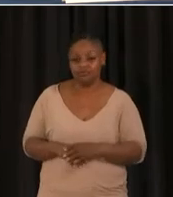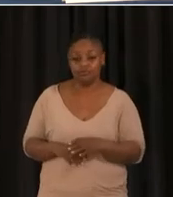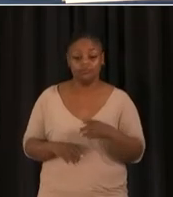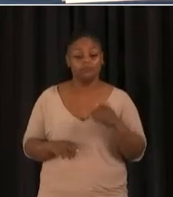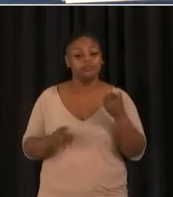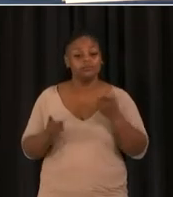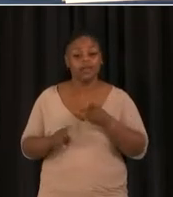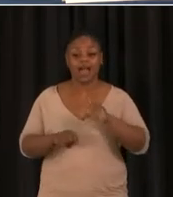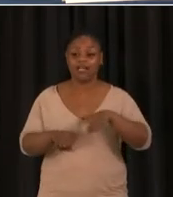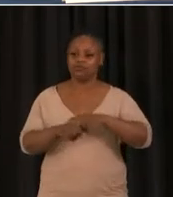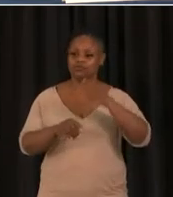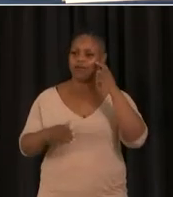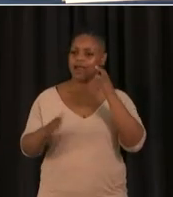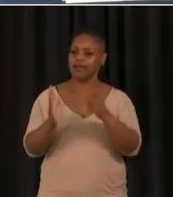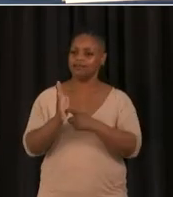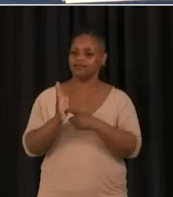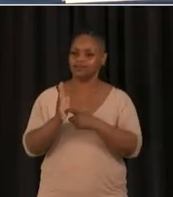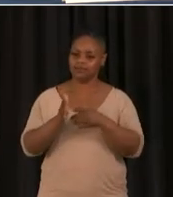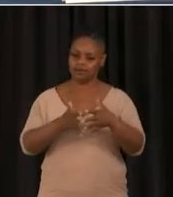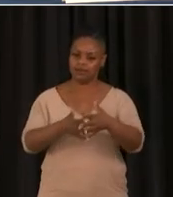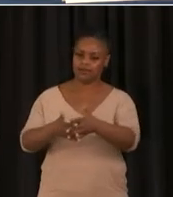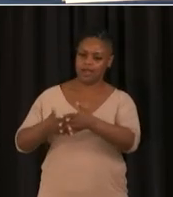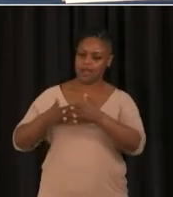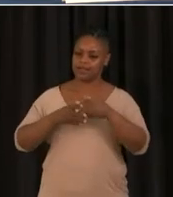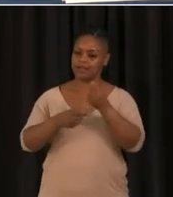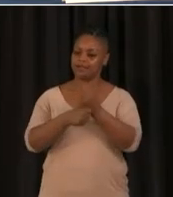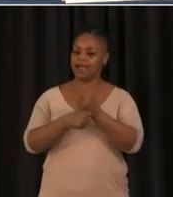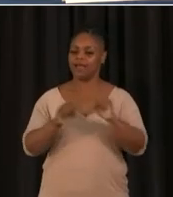this information is available on our website at